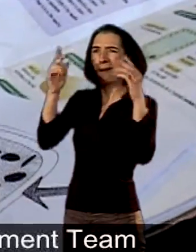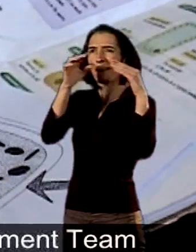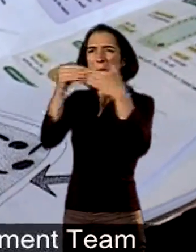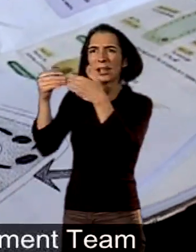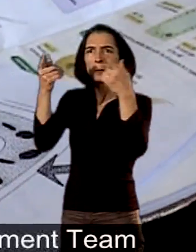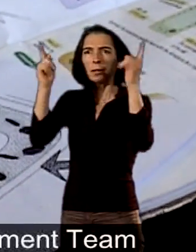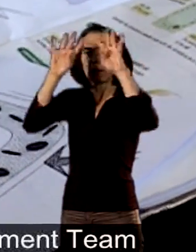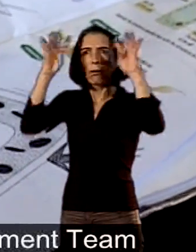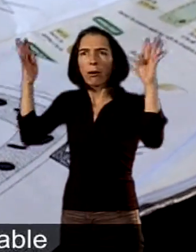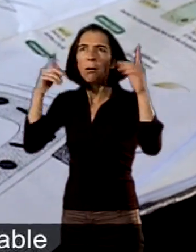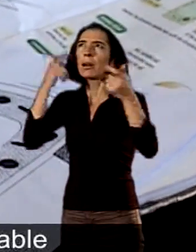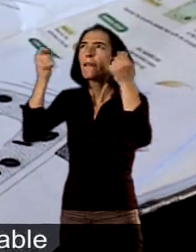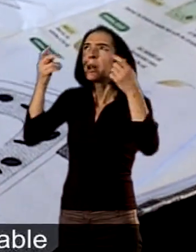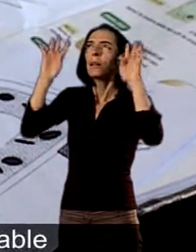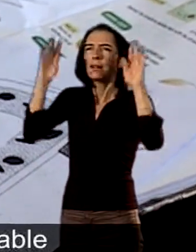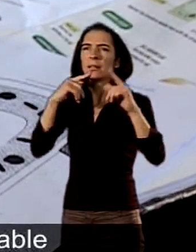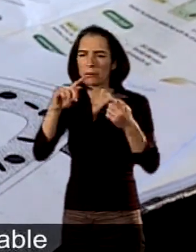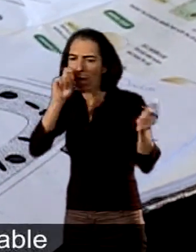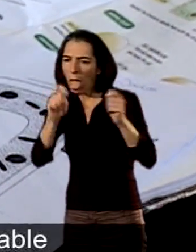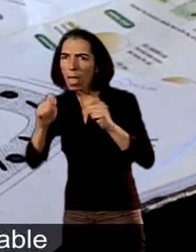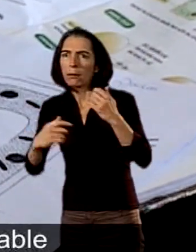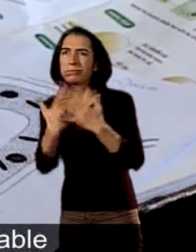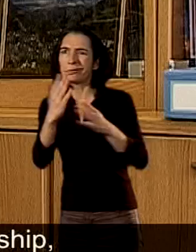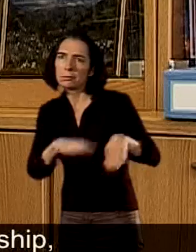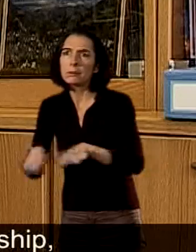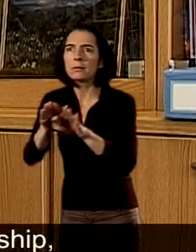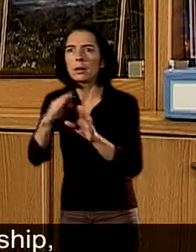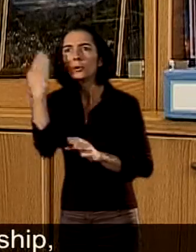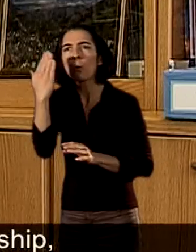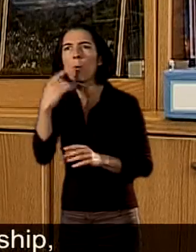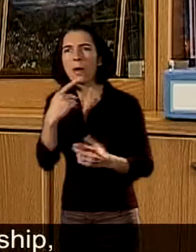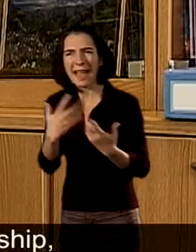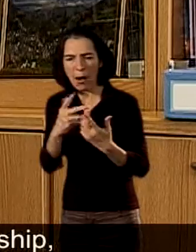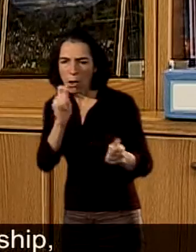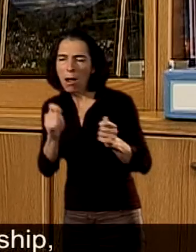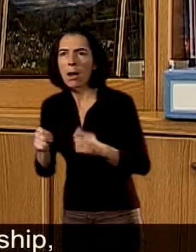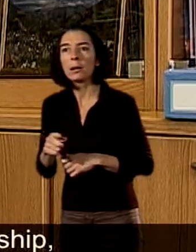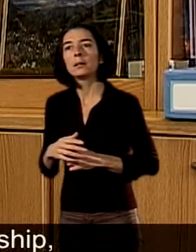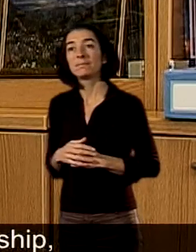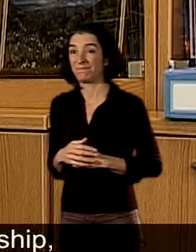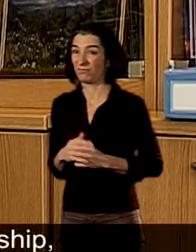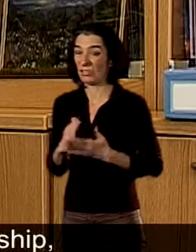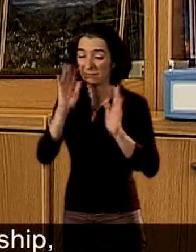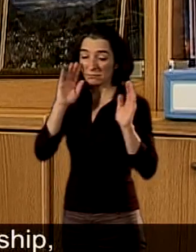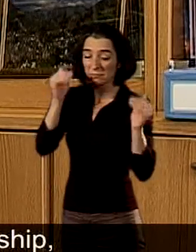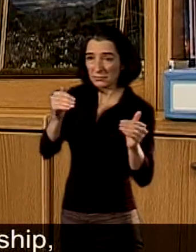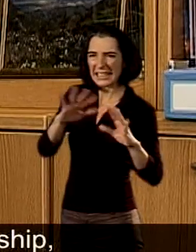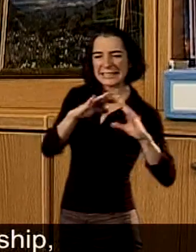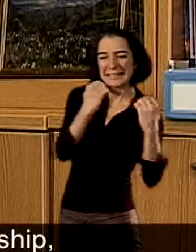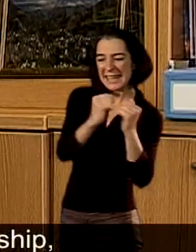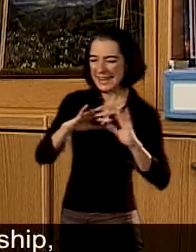your governors developed such a whole school approach to making reasonable adjustments? We've had to really work on leadership, team